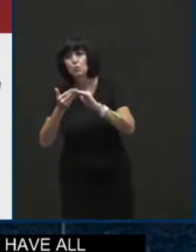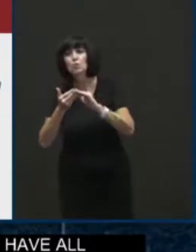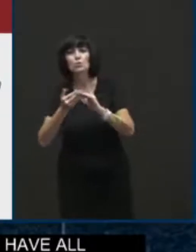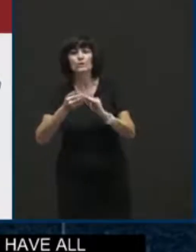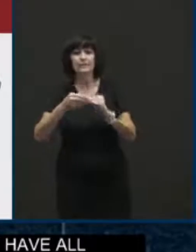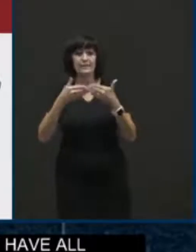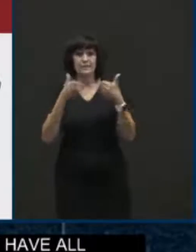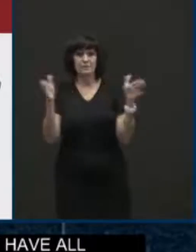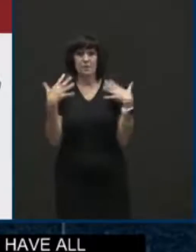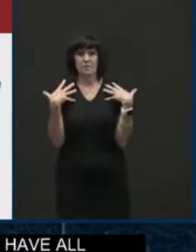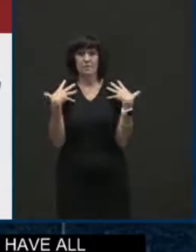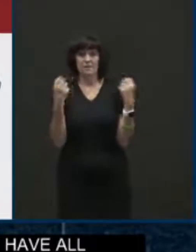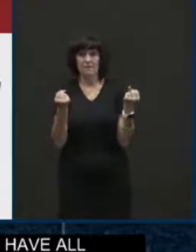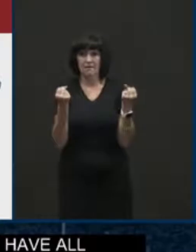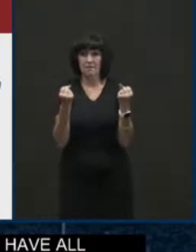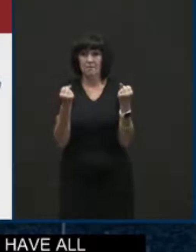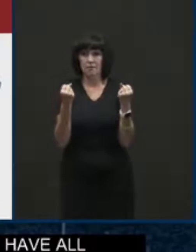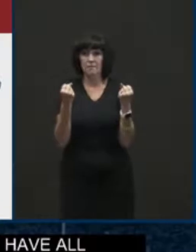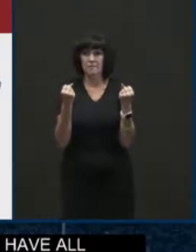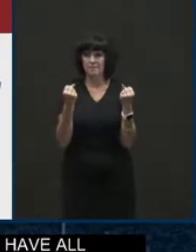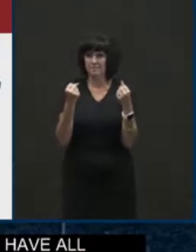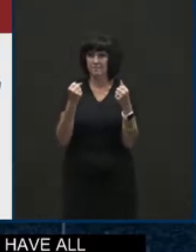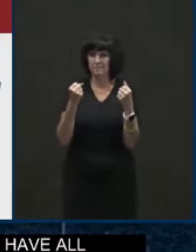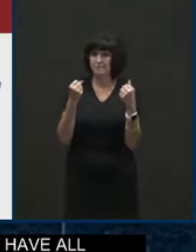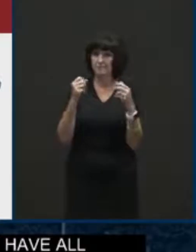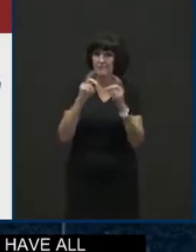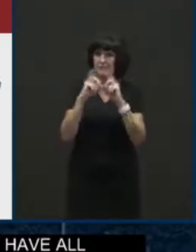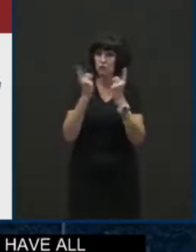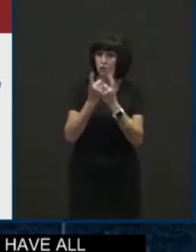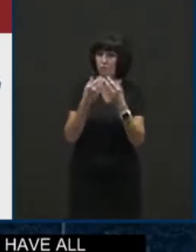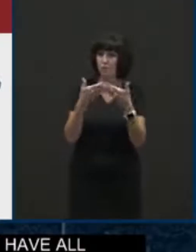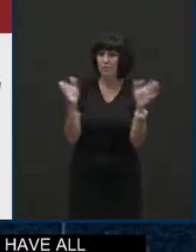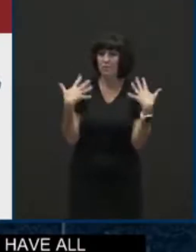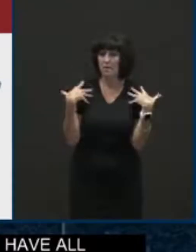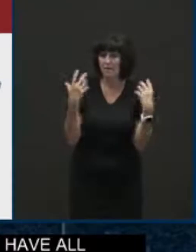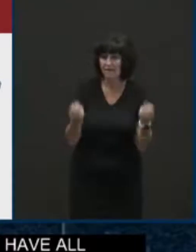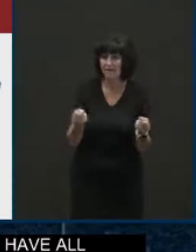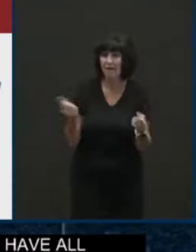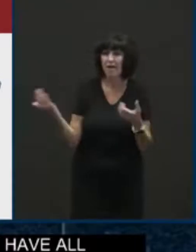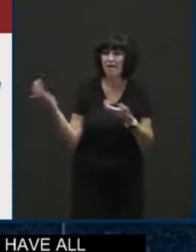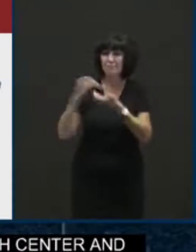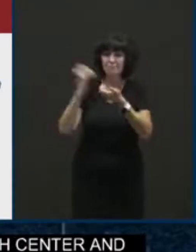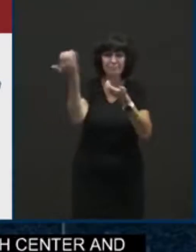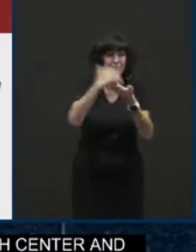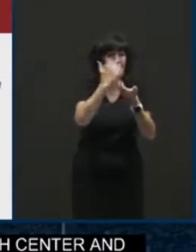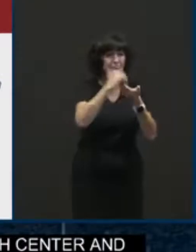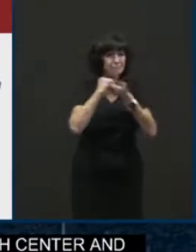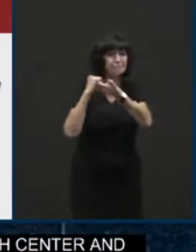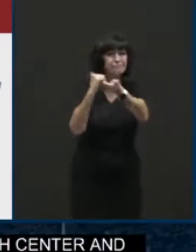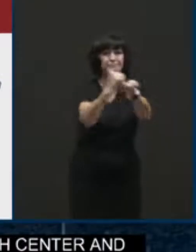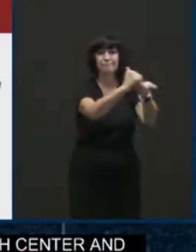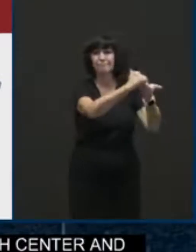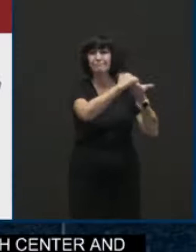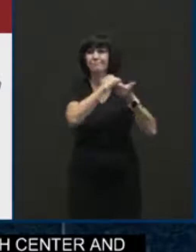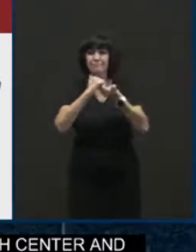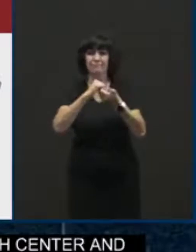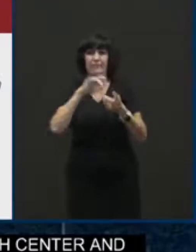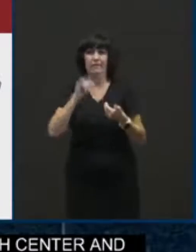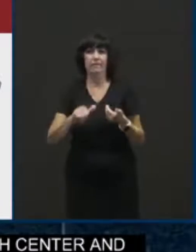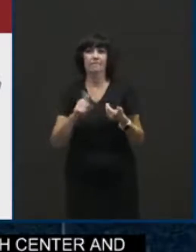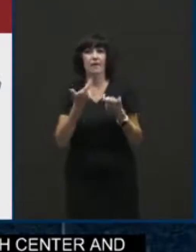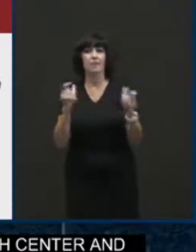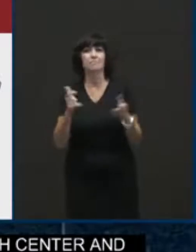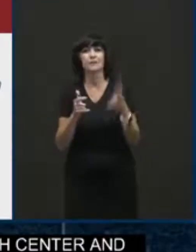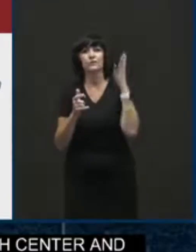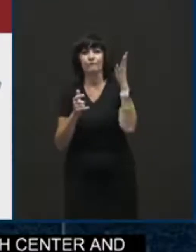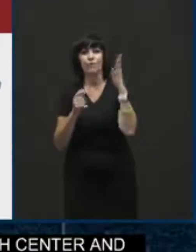out there around the importance of the flu shot this year, as well as where you can get it. And we call this the big 4 locations of where to get your